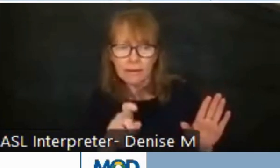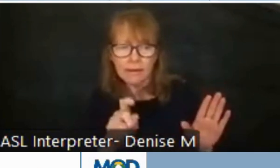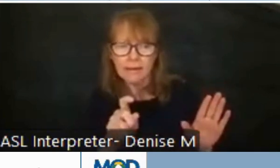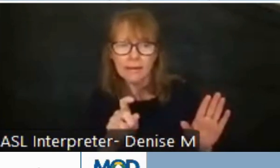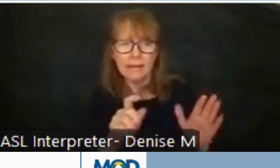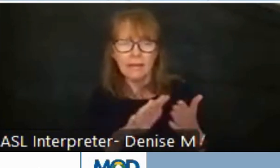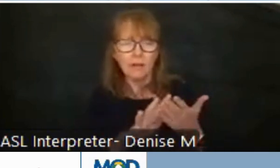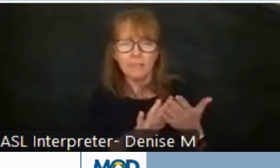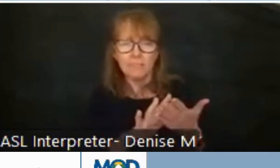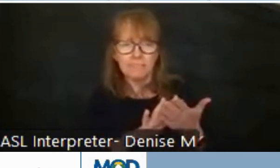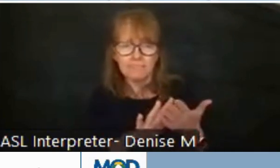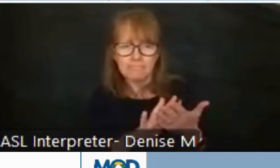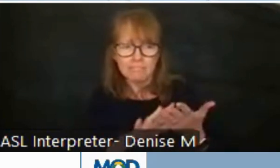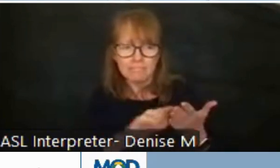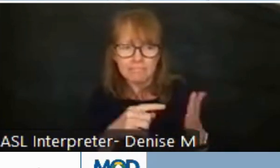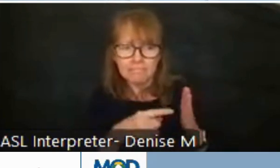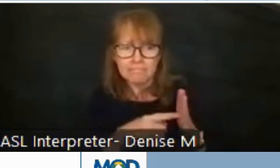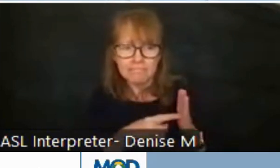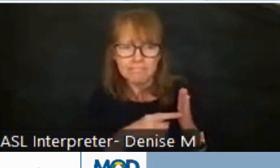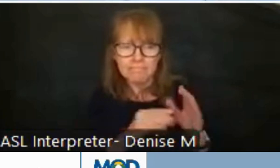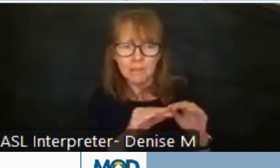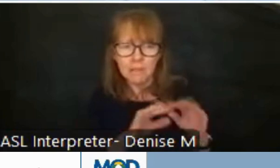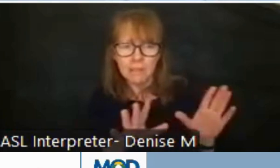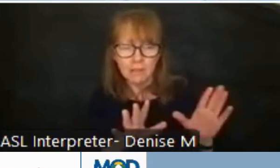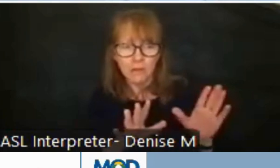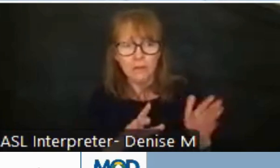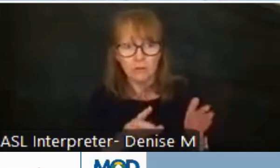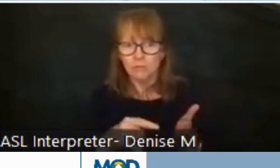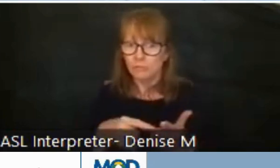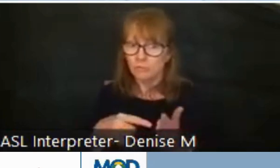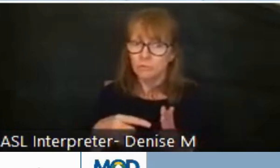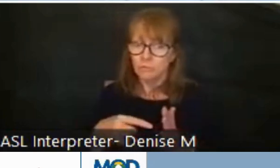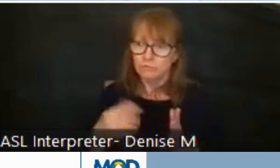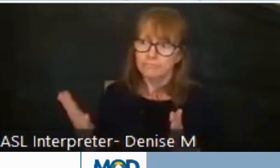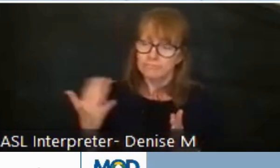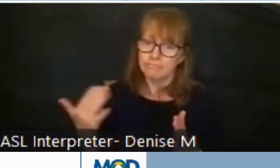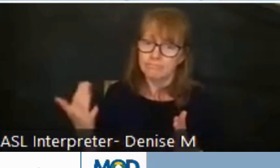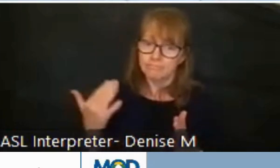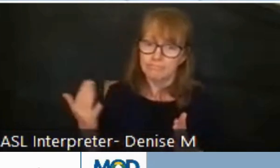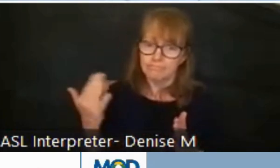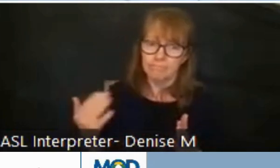asking for. You might offer to show them the issue in person. This can